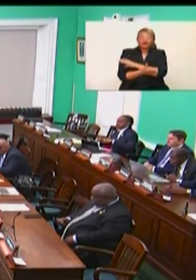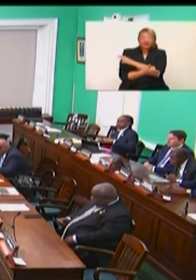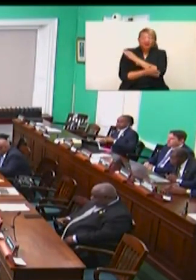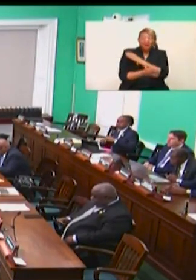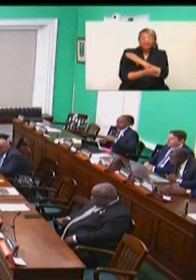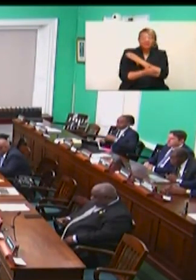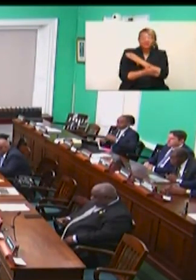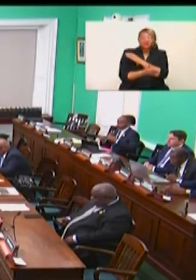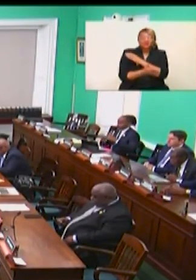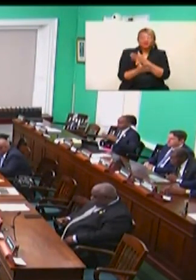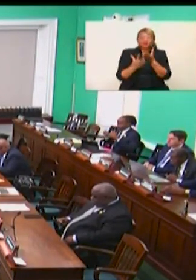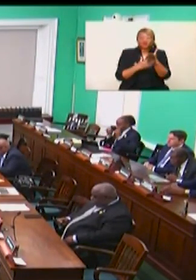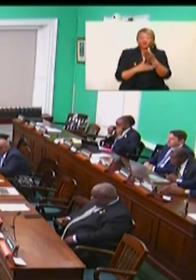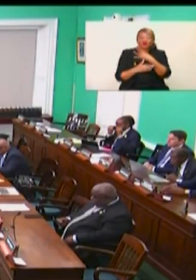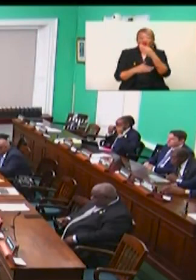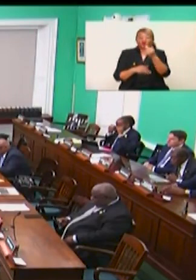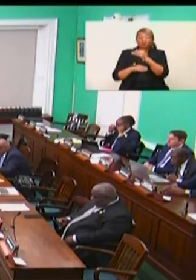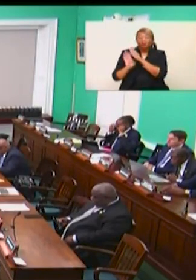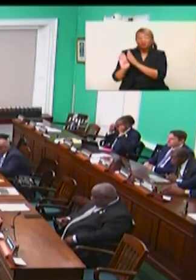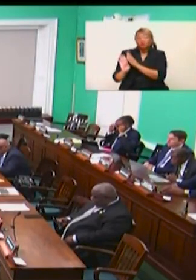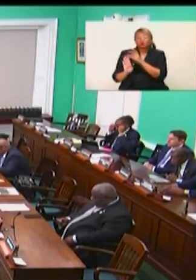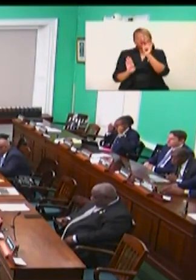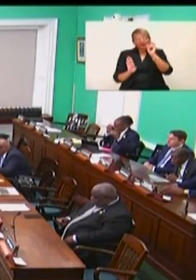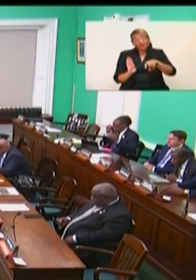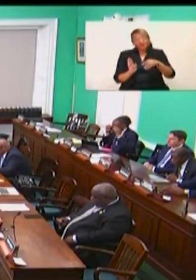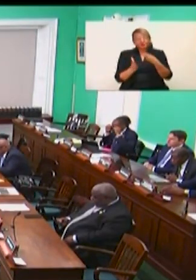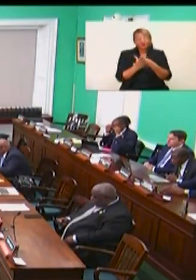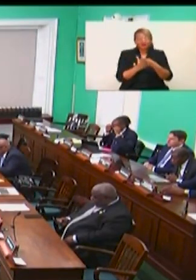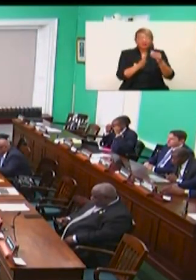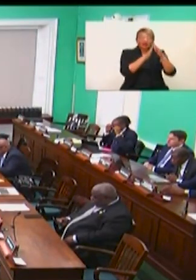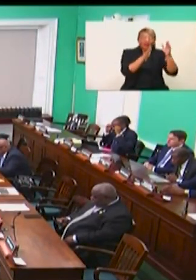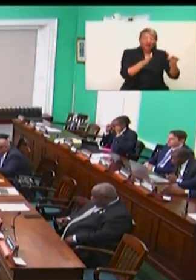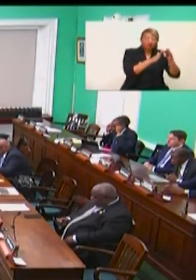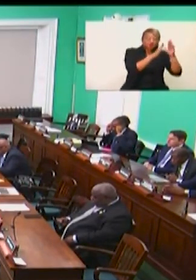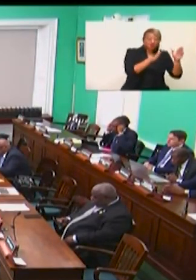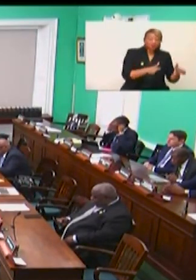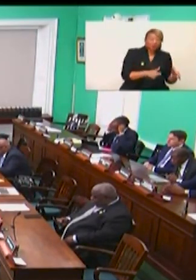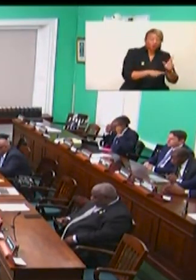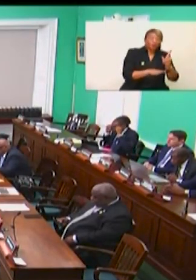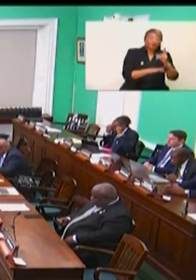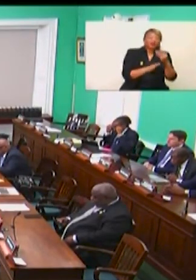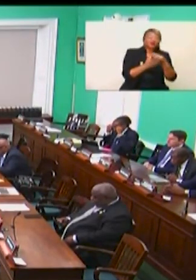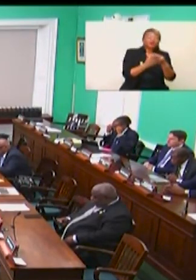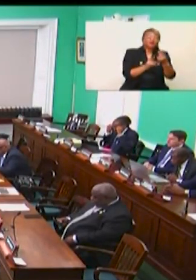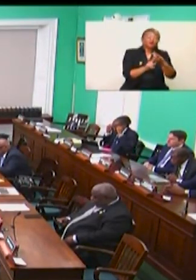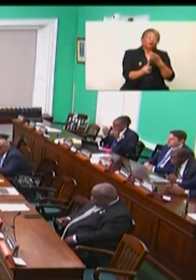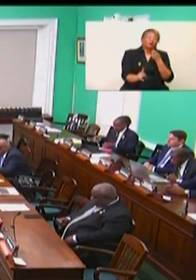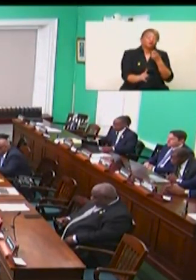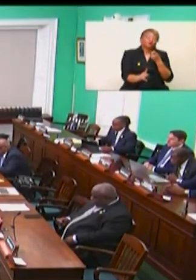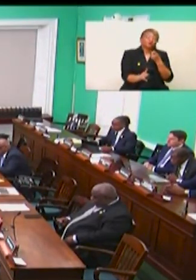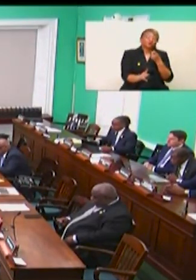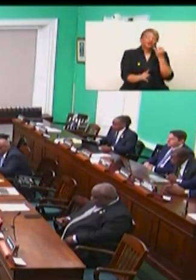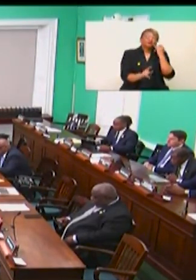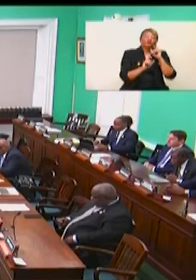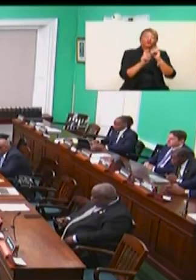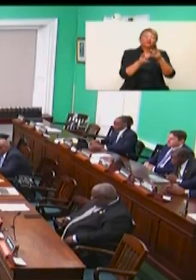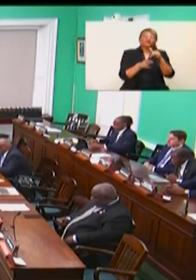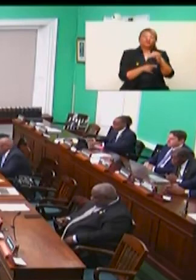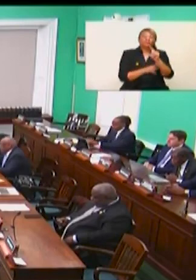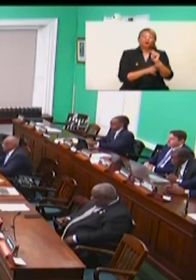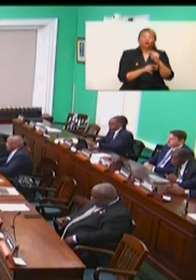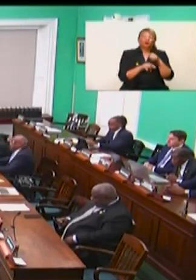our archipelago. We need money, houses. Where we can get the money from? If you give the port